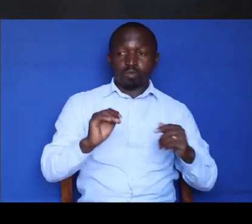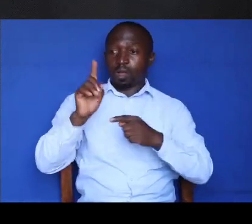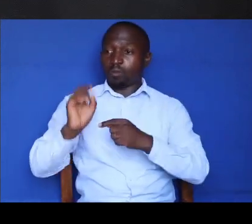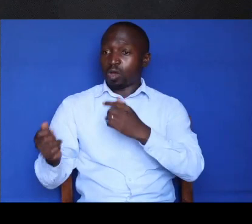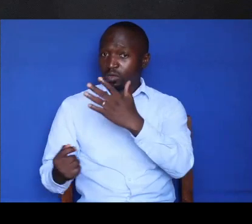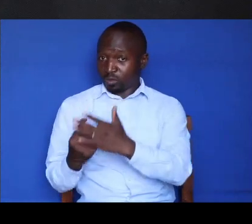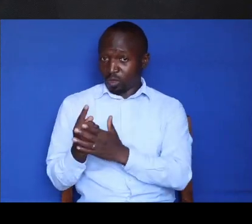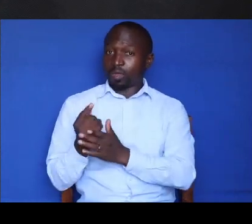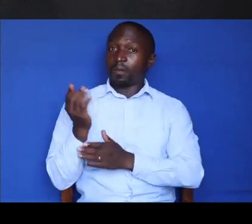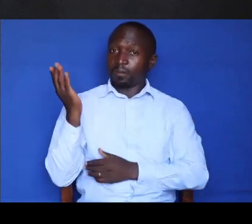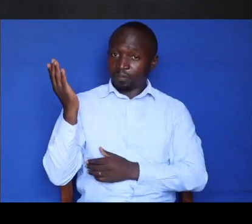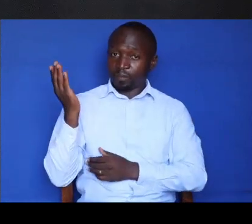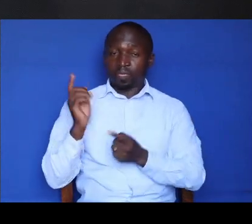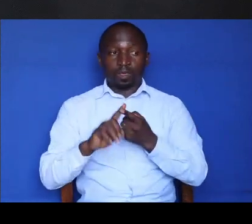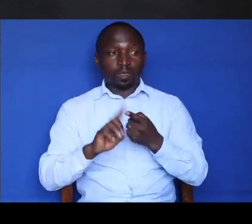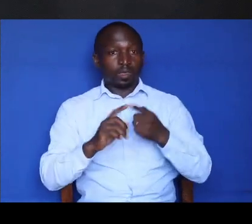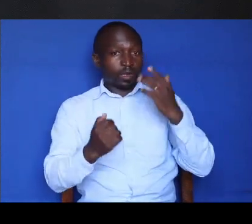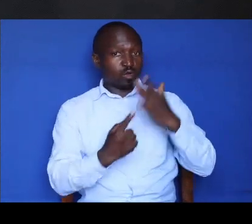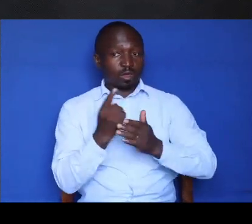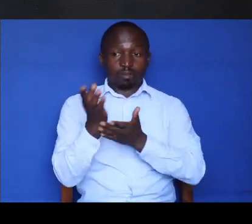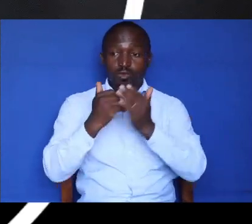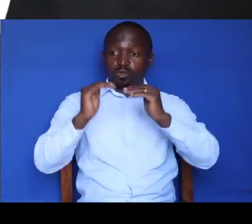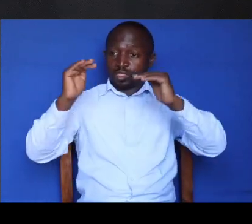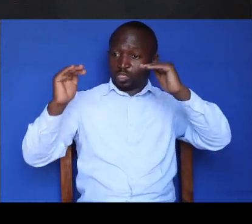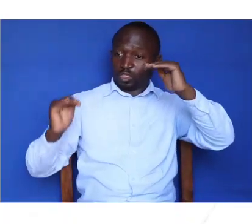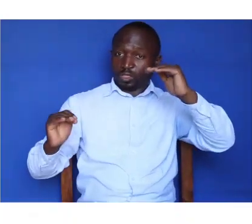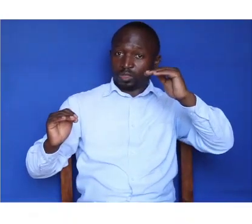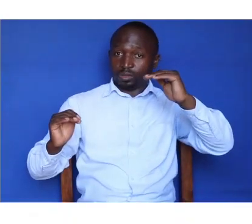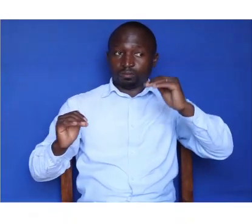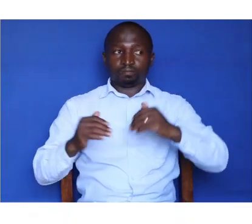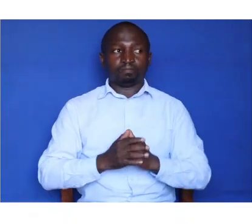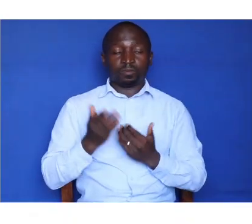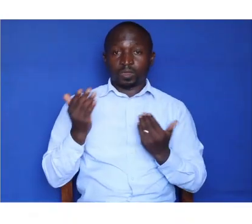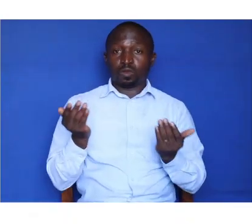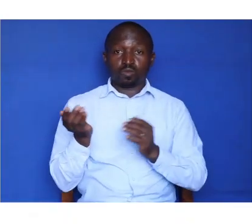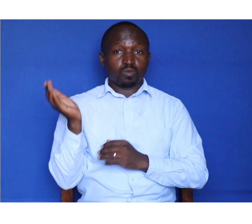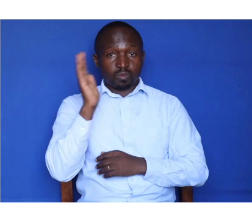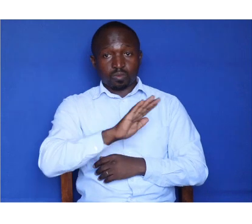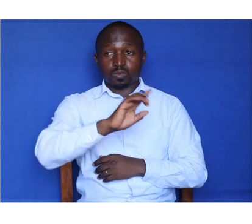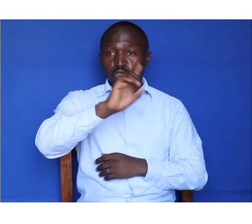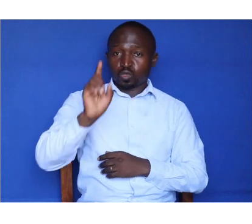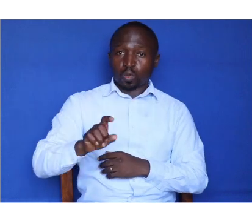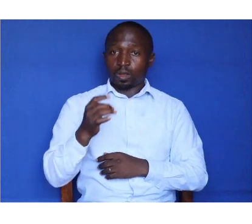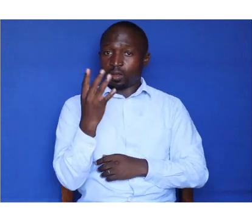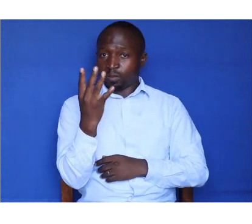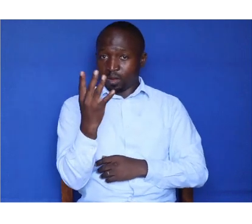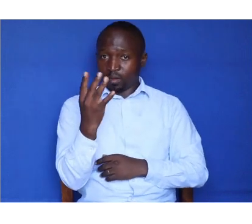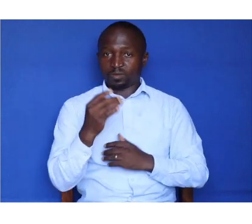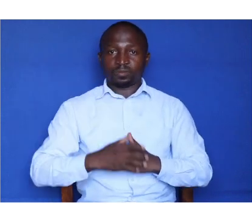ones predominate in the lower course. So here we are through with the question number